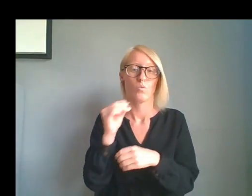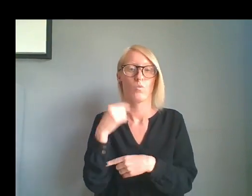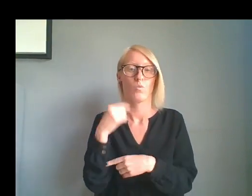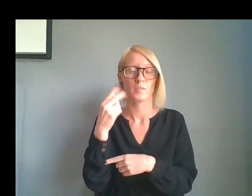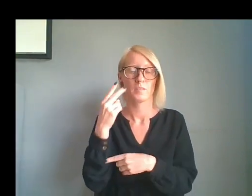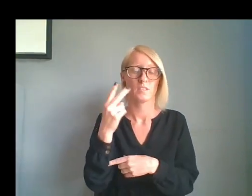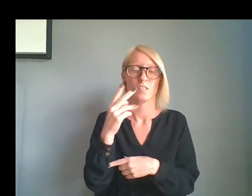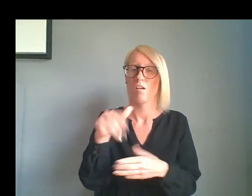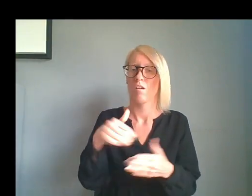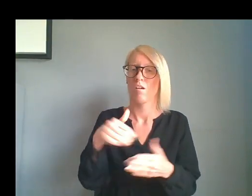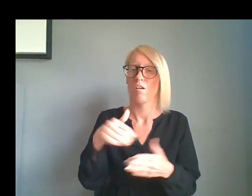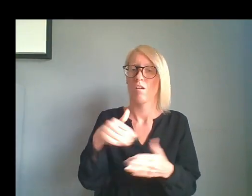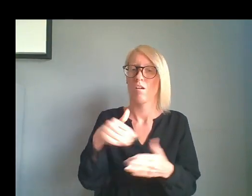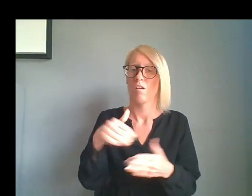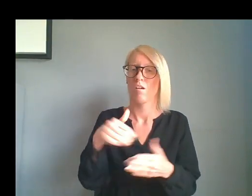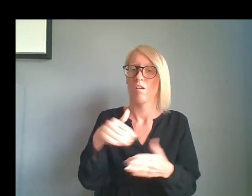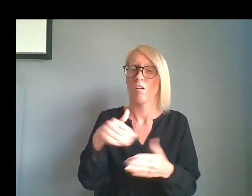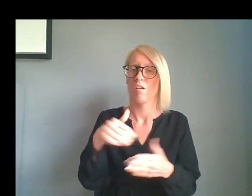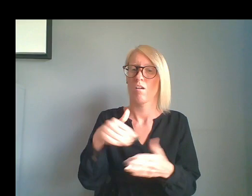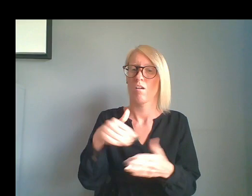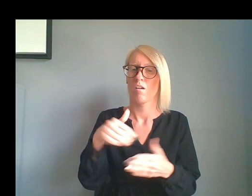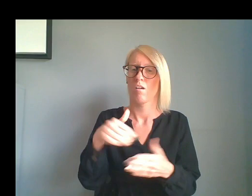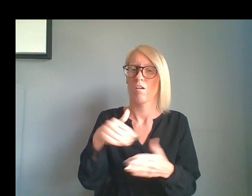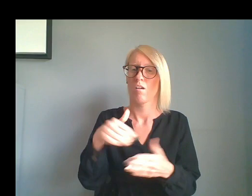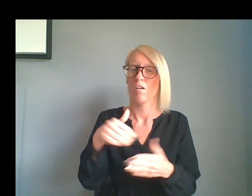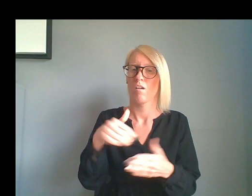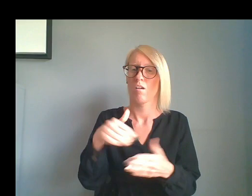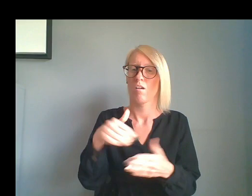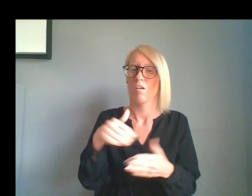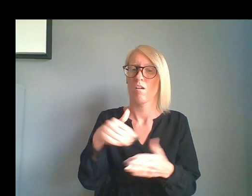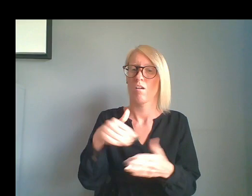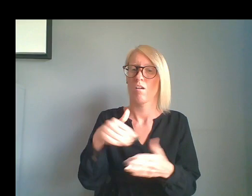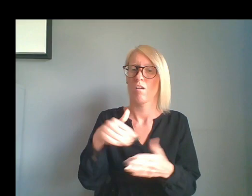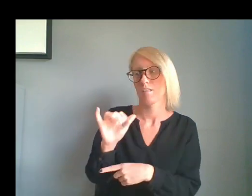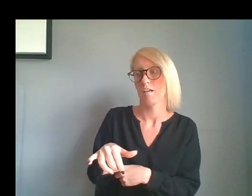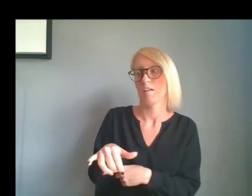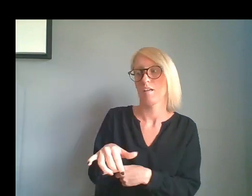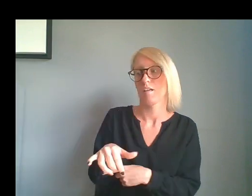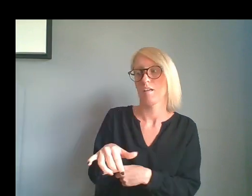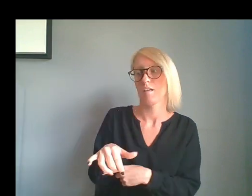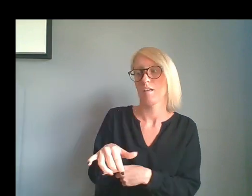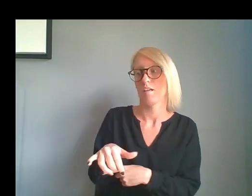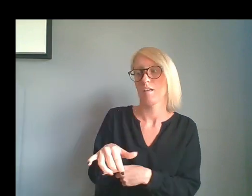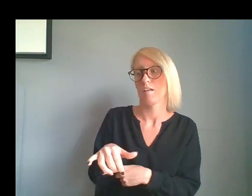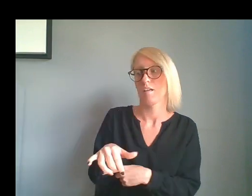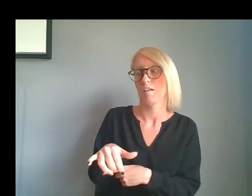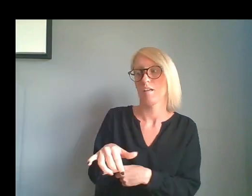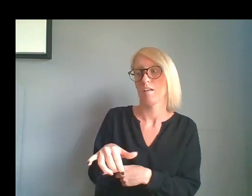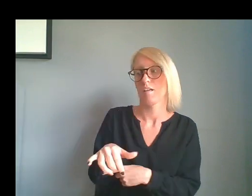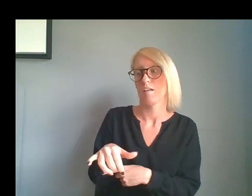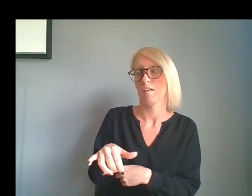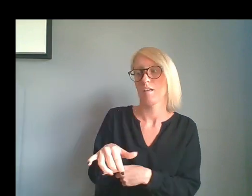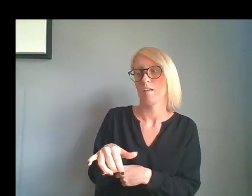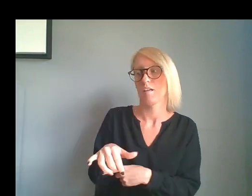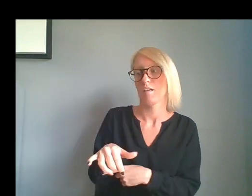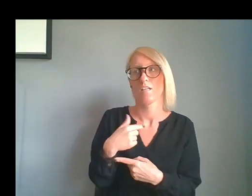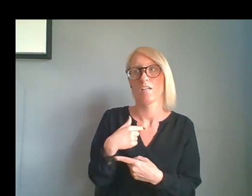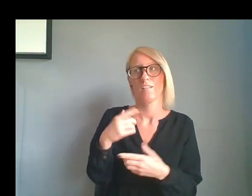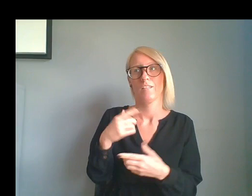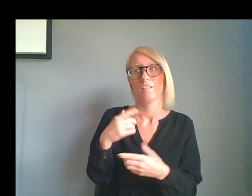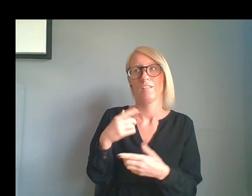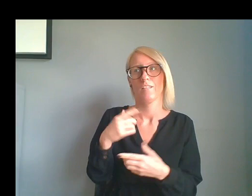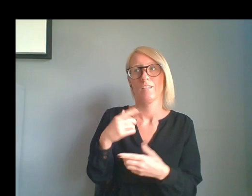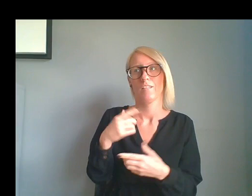about. If I had protected that, you wouldn't be able to see it. Now, I wouldn't recommend that if you are using your Twitter